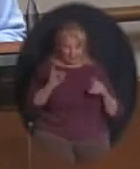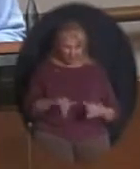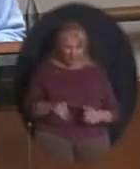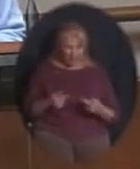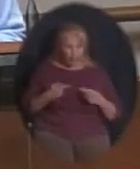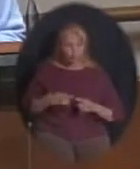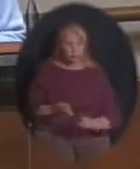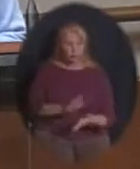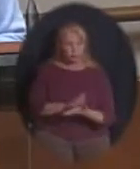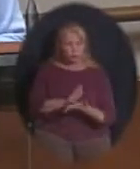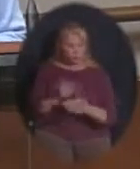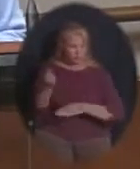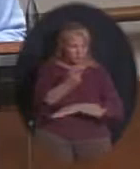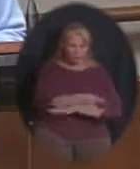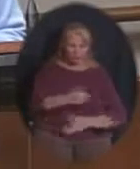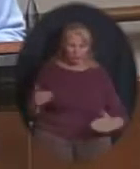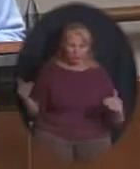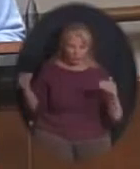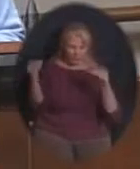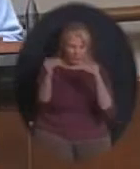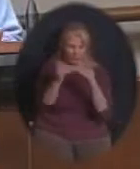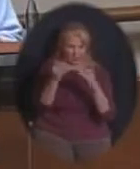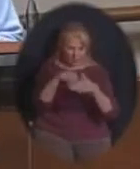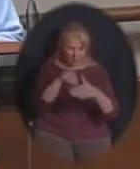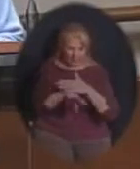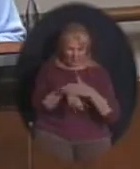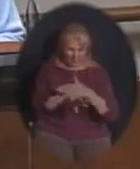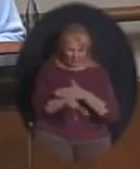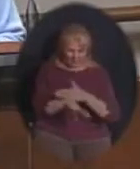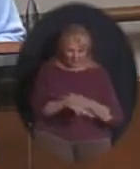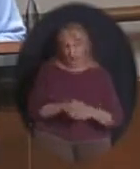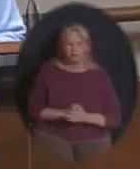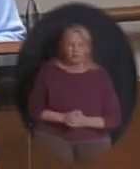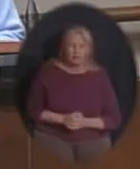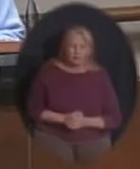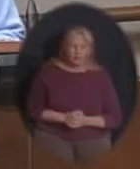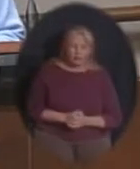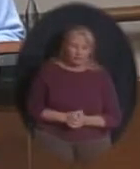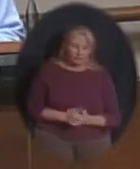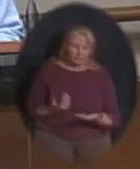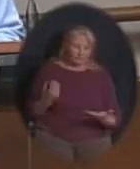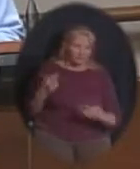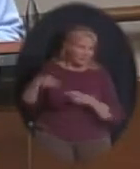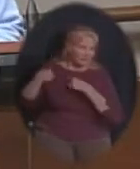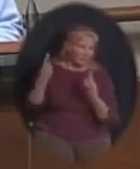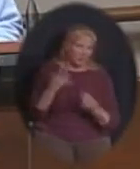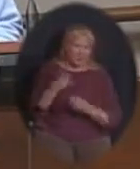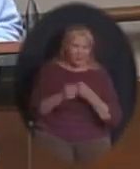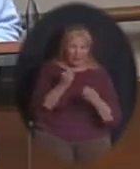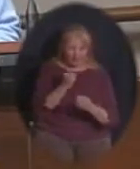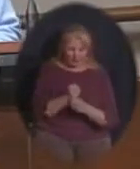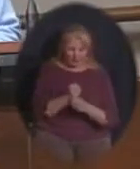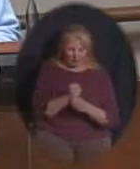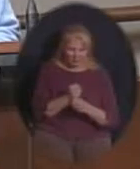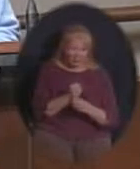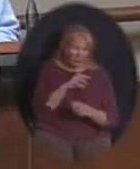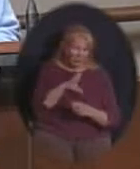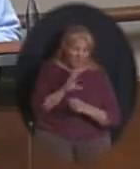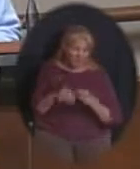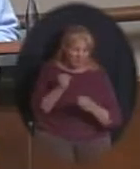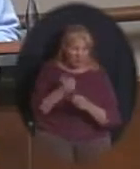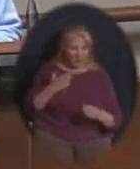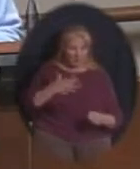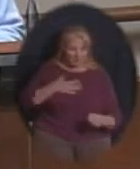In years past, we've learned how programs we value just aren't possible with budget cuts. Over the last 5 years, 6 years now that my kids have been in